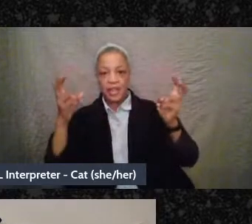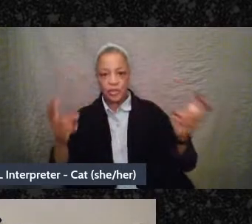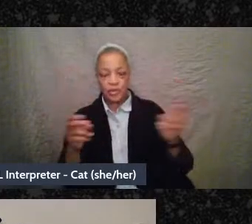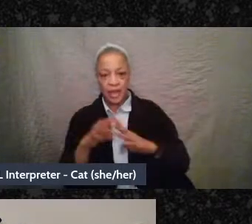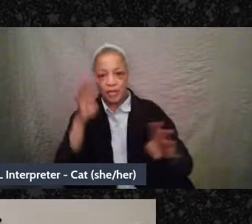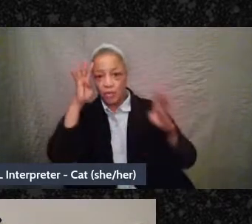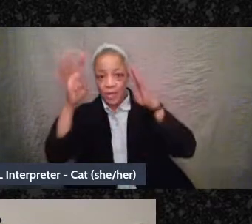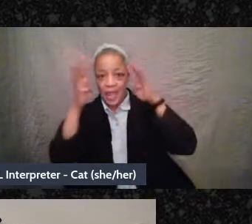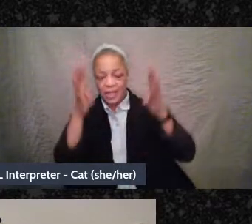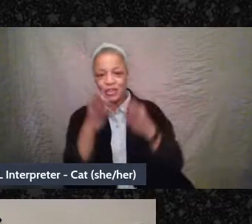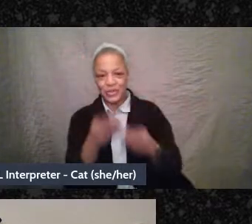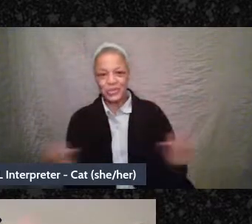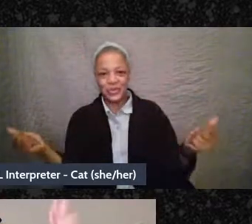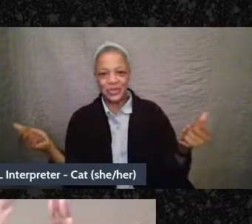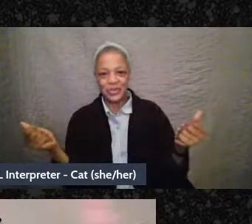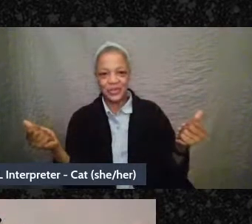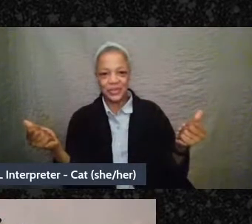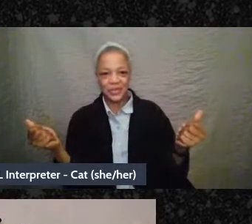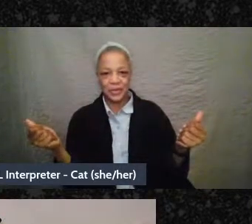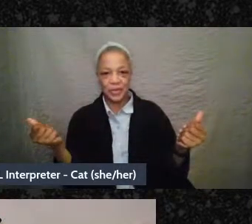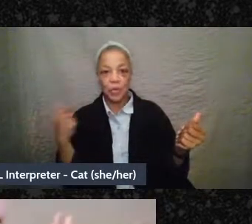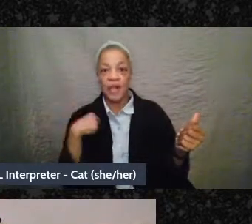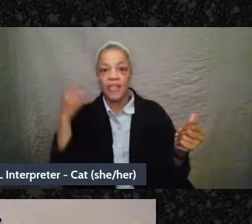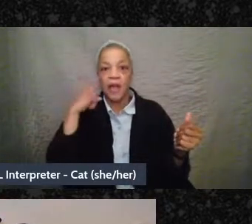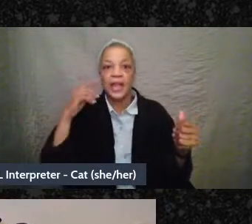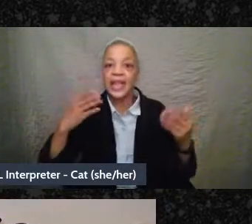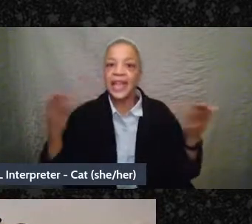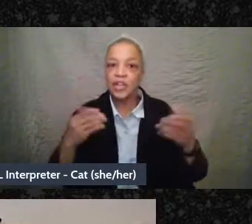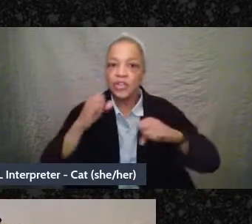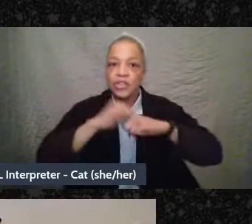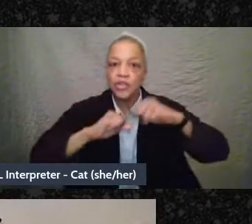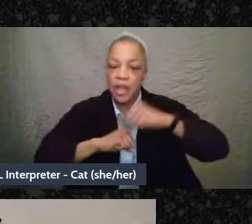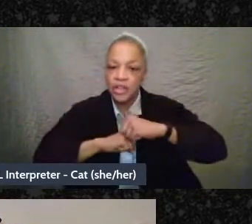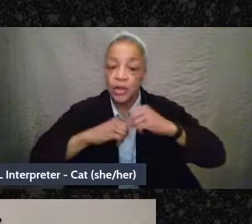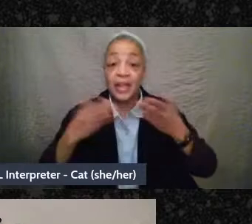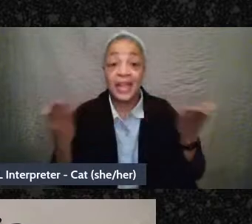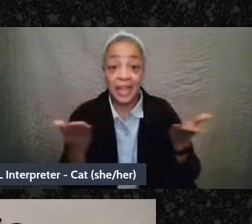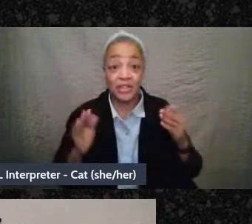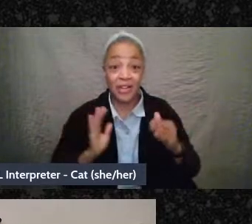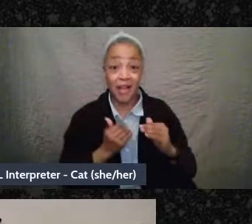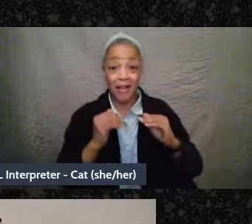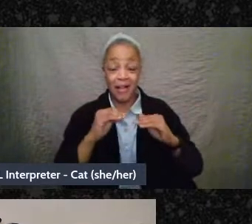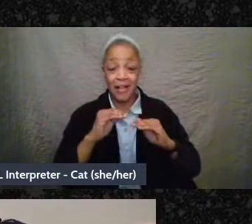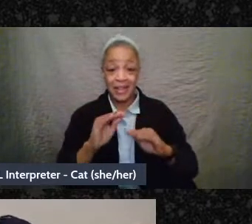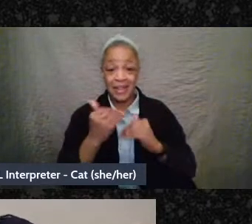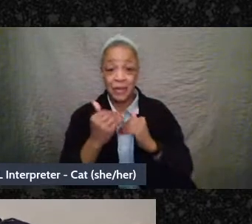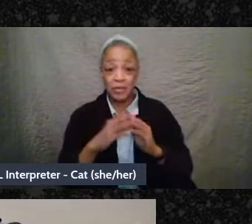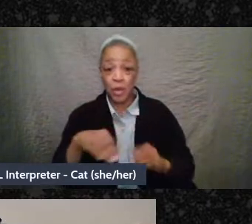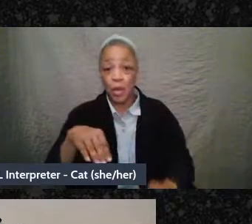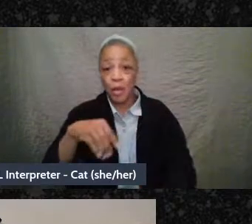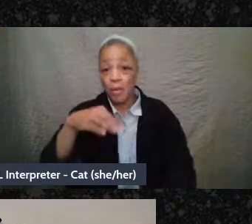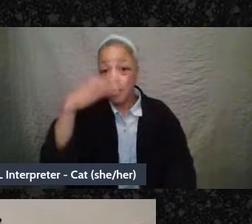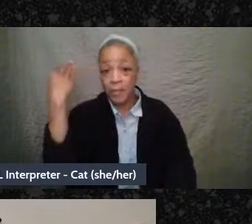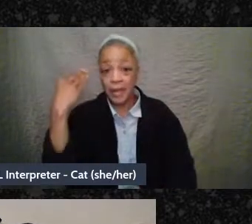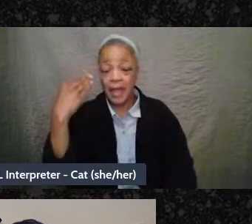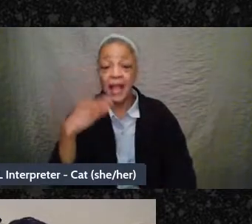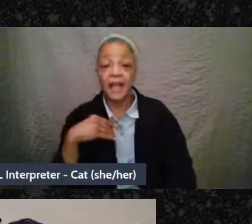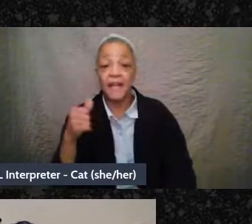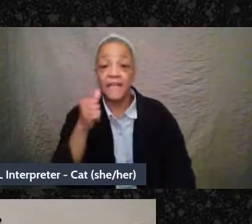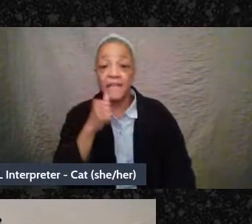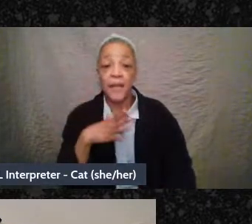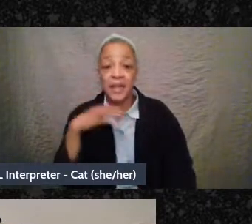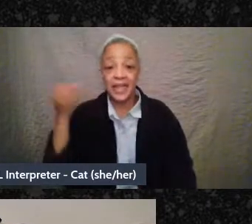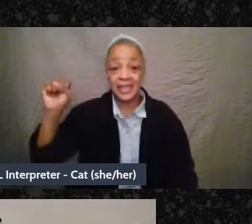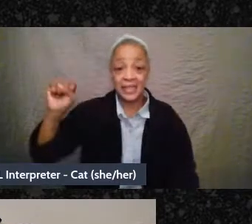And so, and in doing that, we were like, here's the structures, here are the limits. Like we're Black queer feminists. We work from a Black queer feminist lens. We use